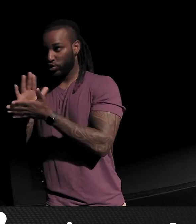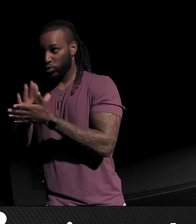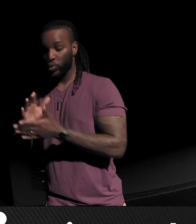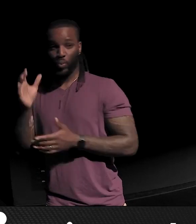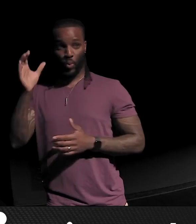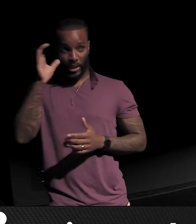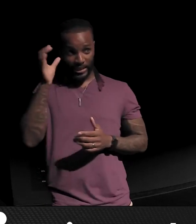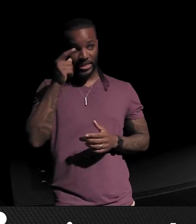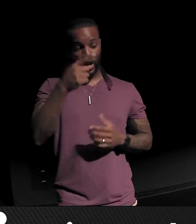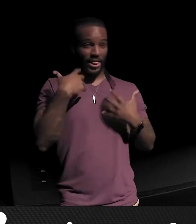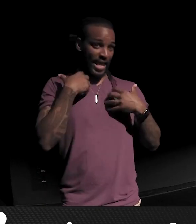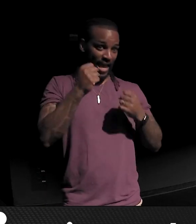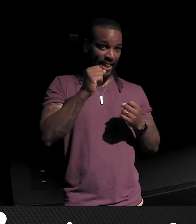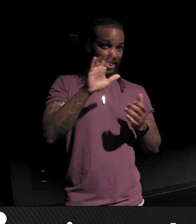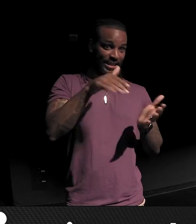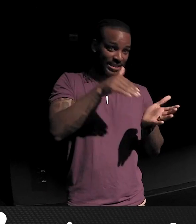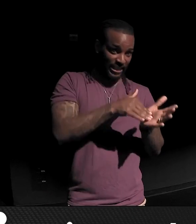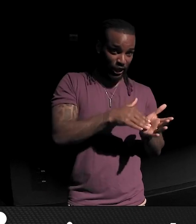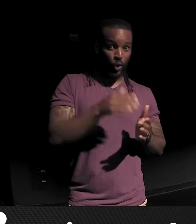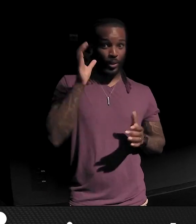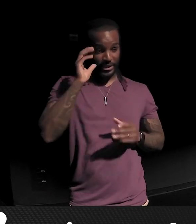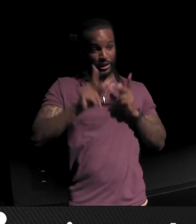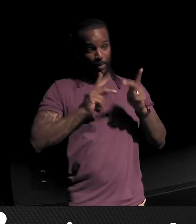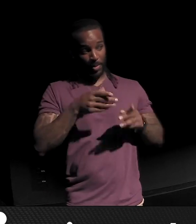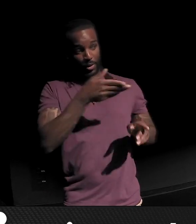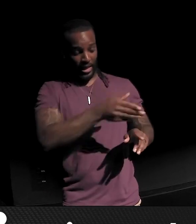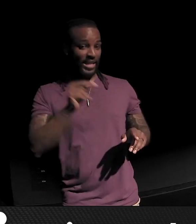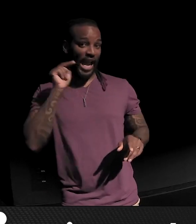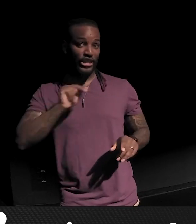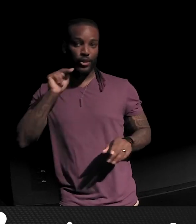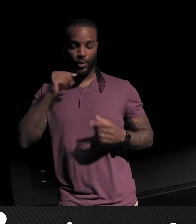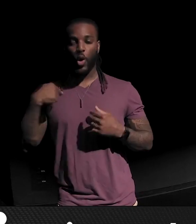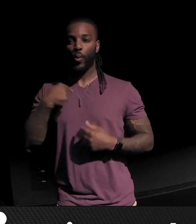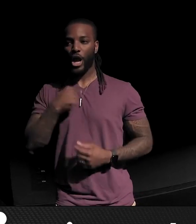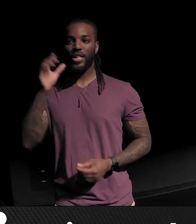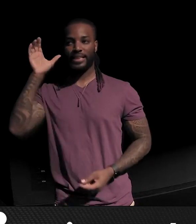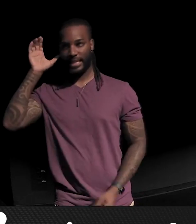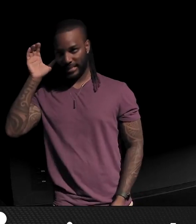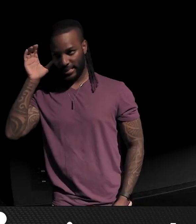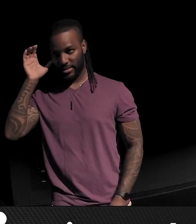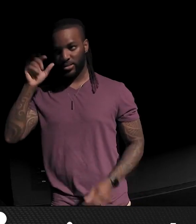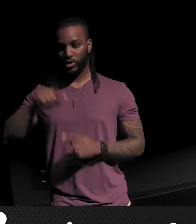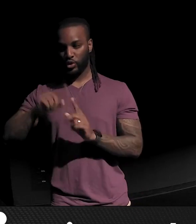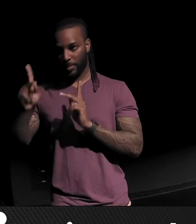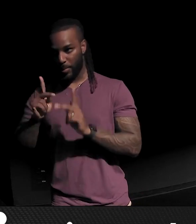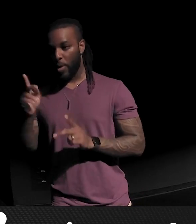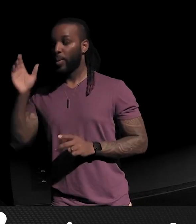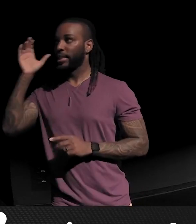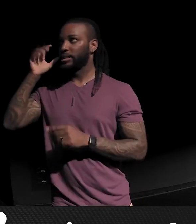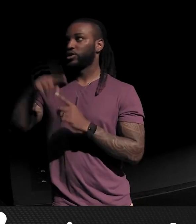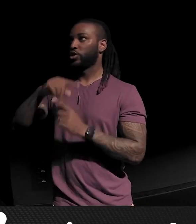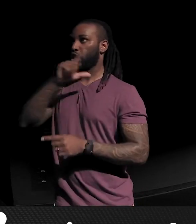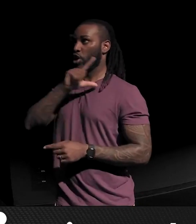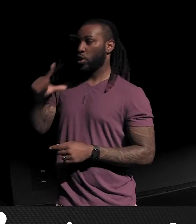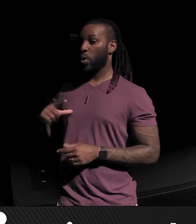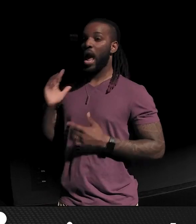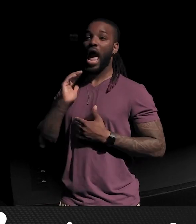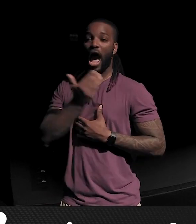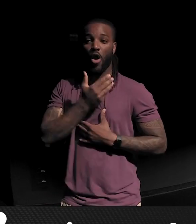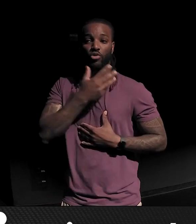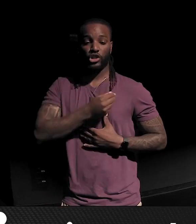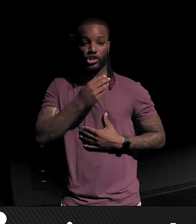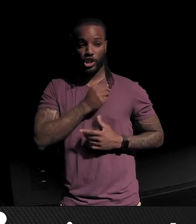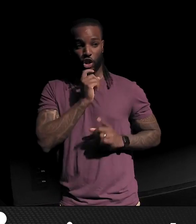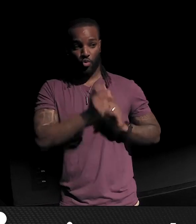We're listening to people on the other side of the globe. We are listening. We are listening to people, and we're listening to the Lord. And our generosity is going to